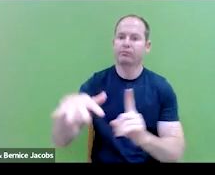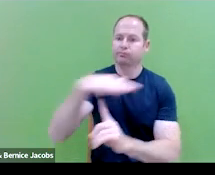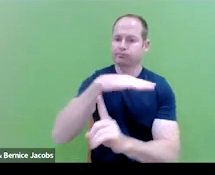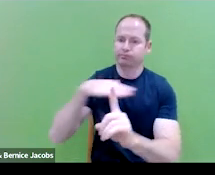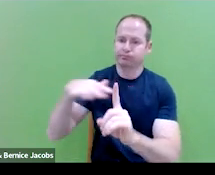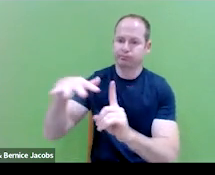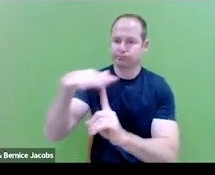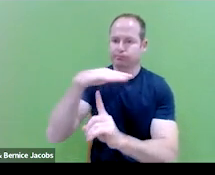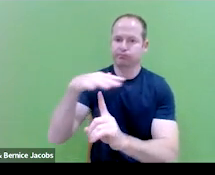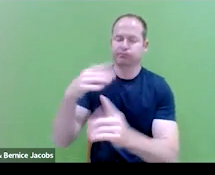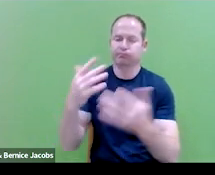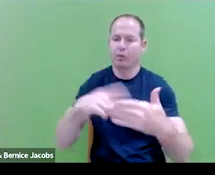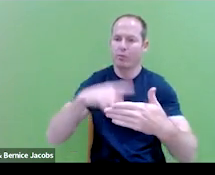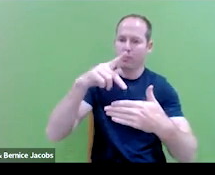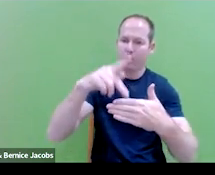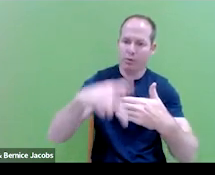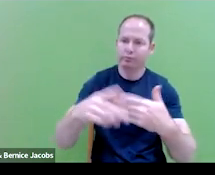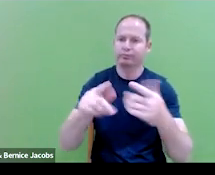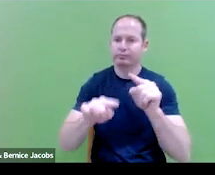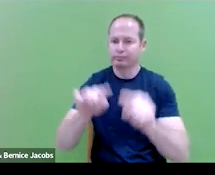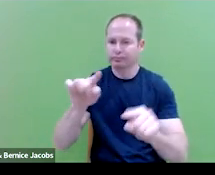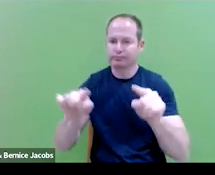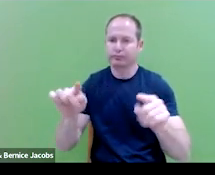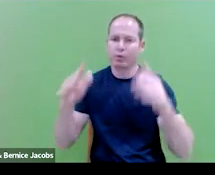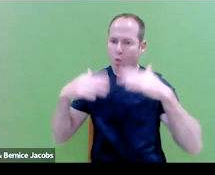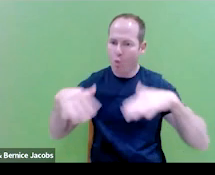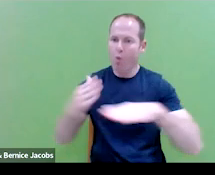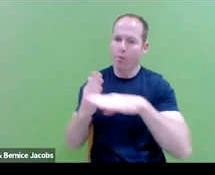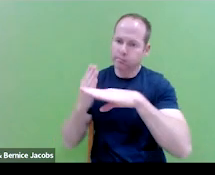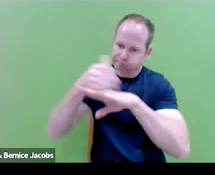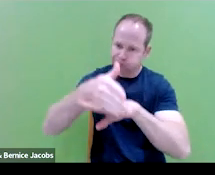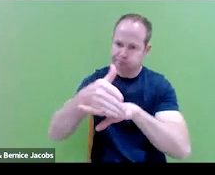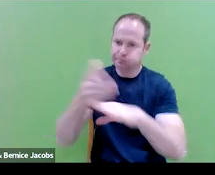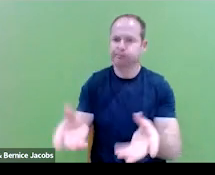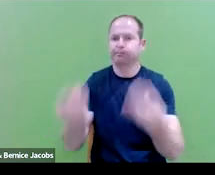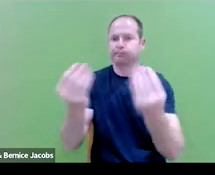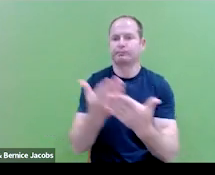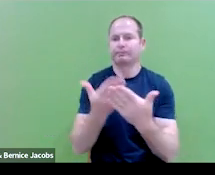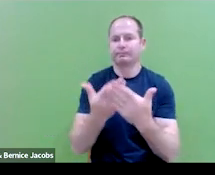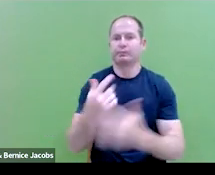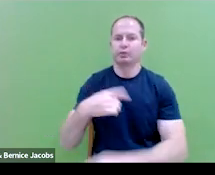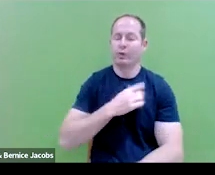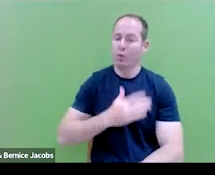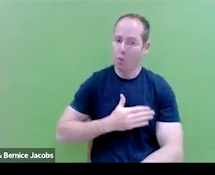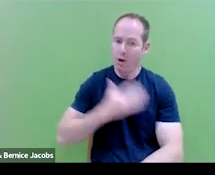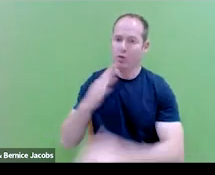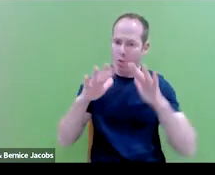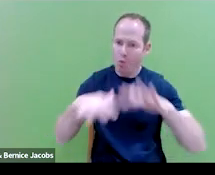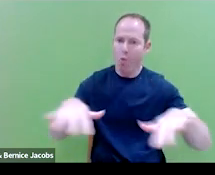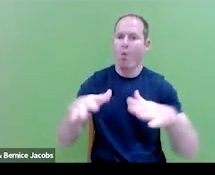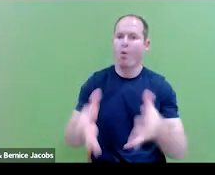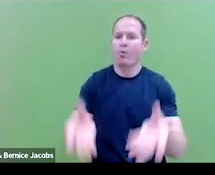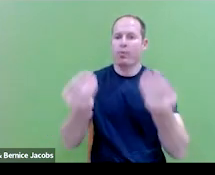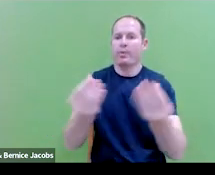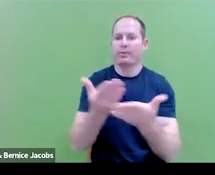and programs accessible to all people. So this is always to the greatest extent possible. It's not that